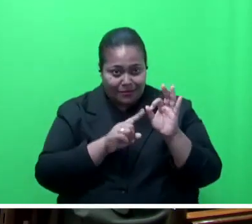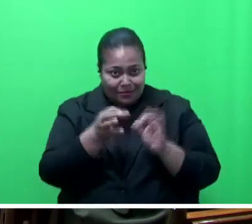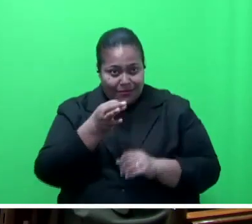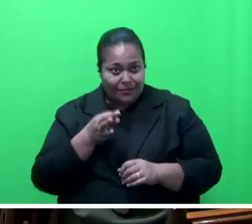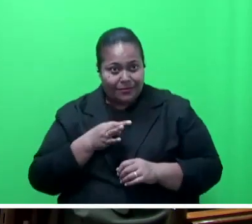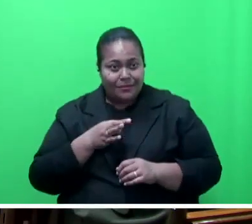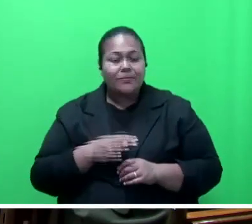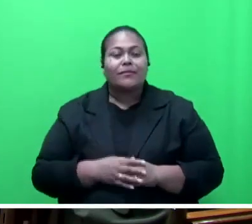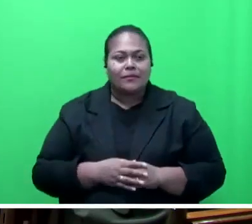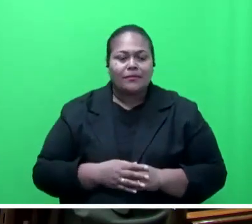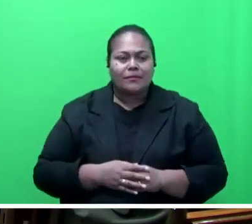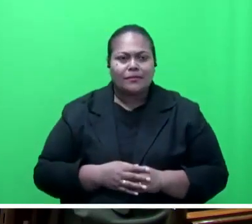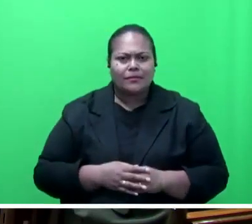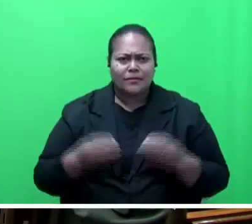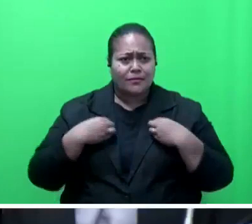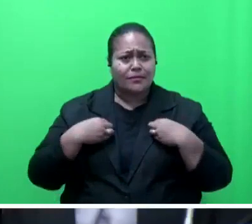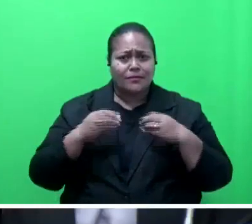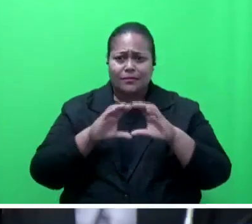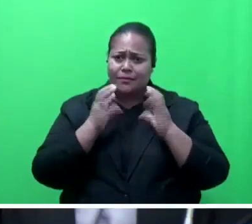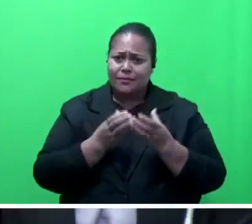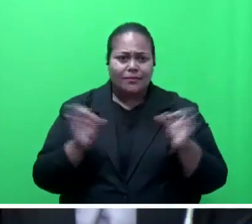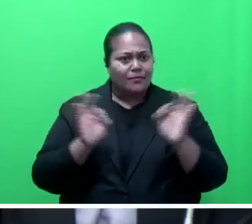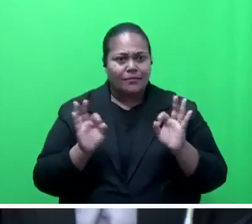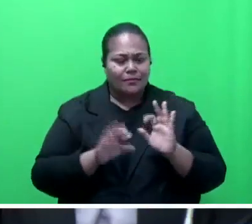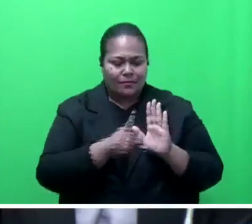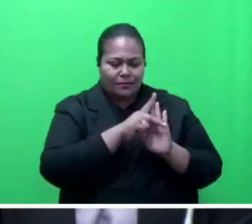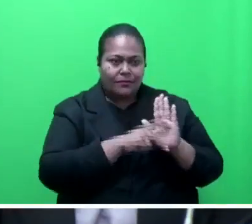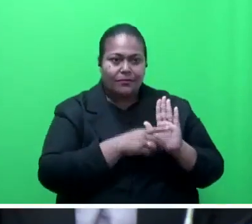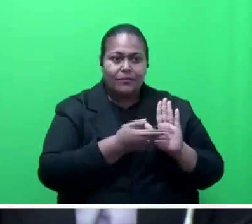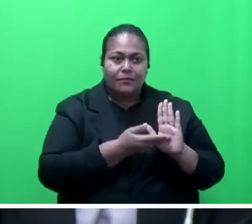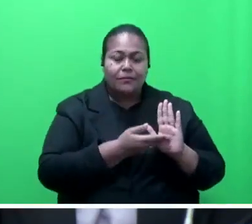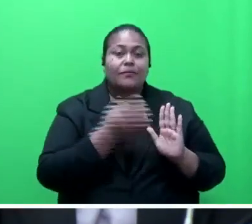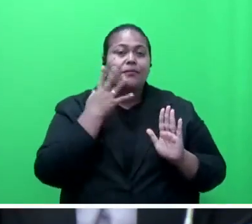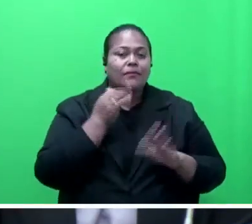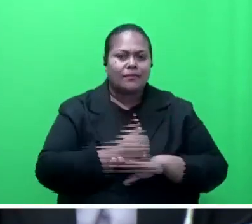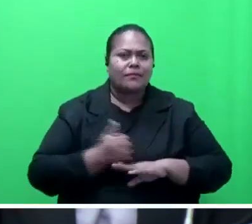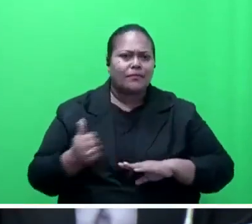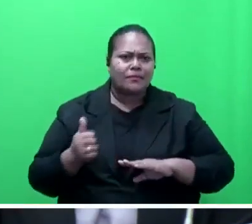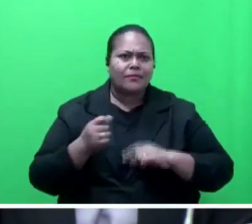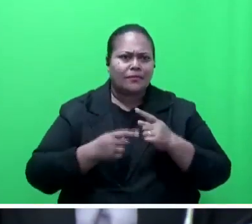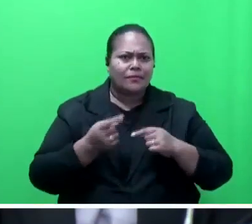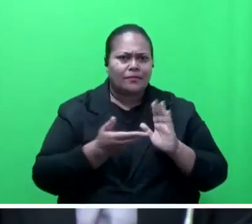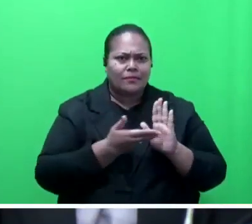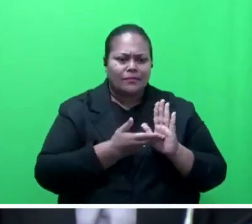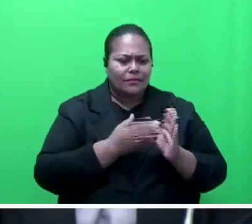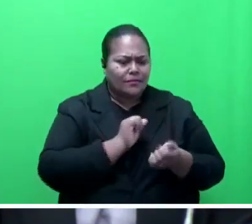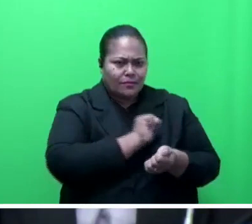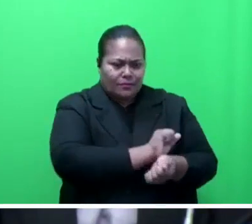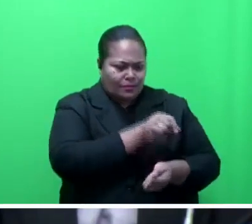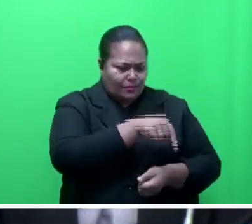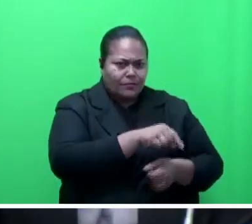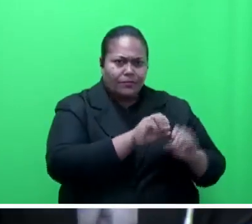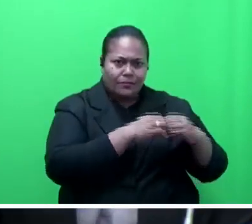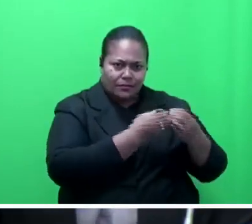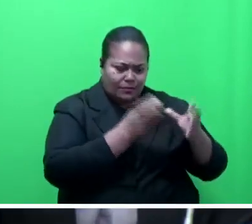Committee, there's no such thing as a policy when it comes to government regarding the running of the correction services, nor is there